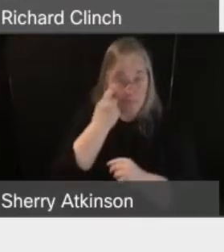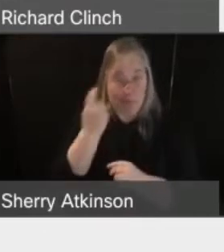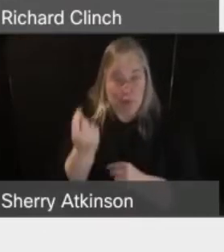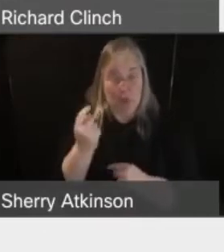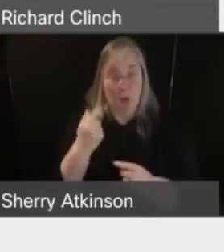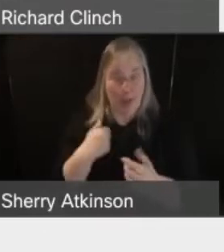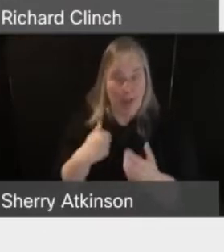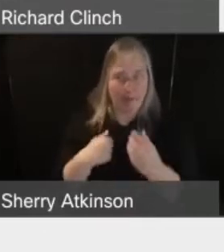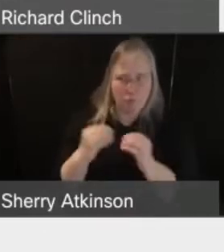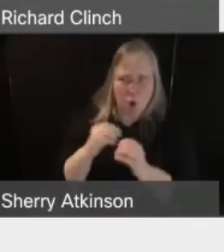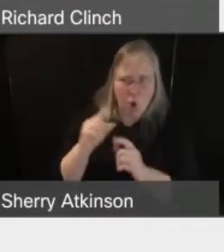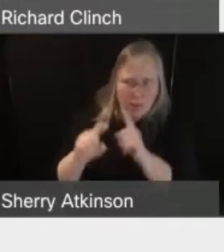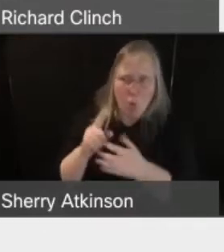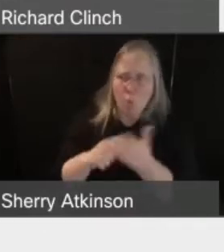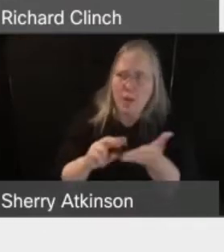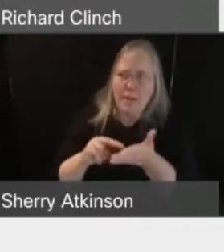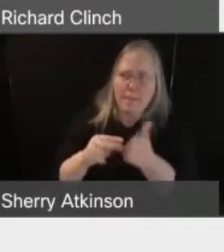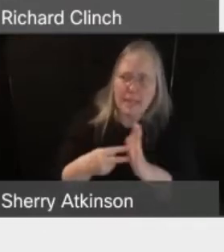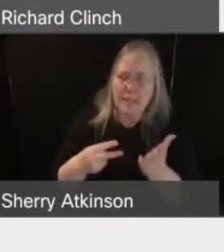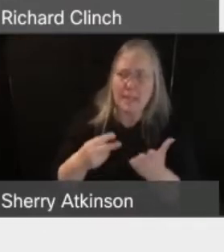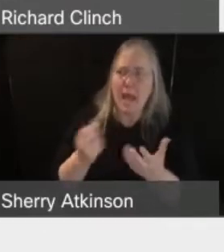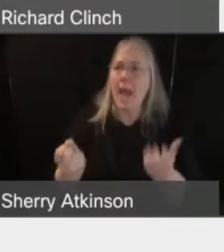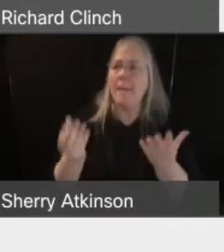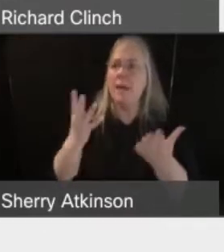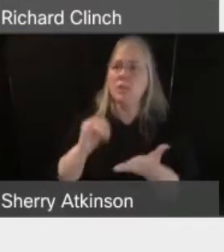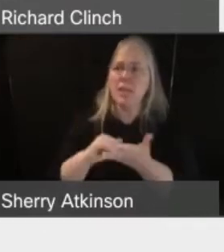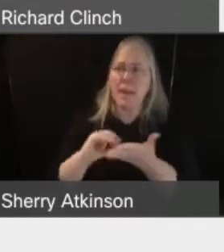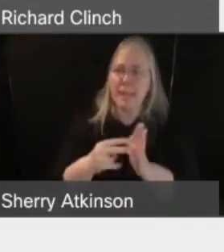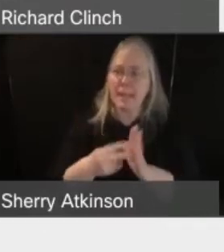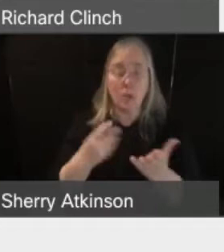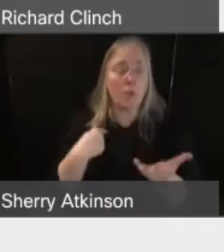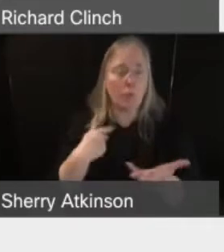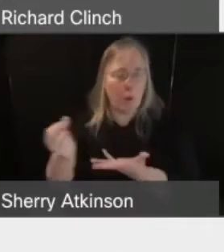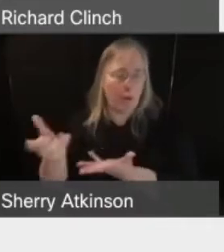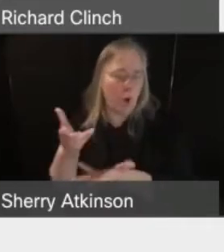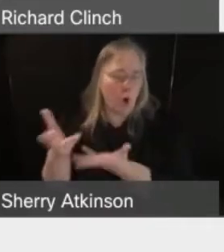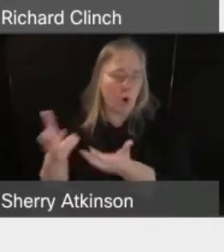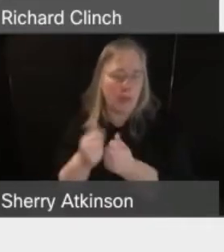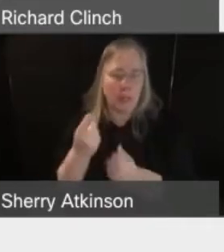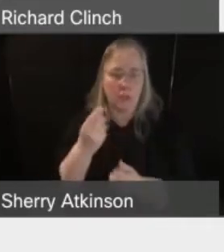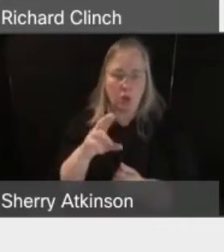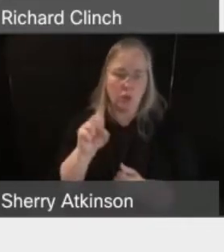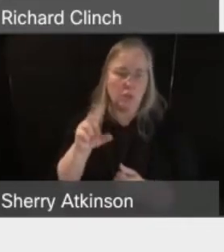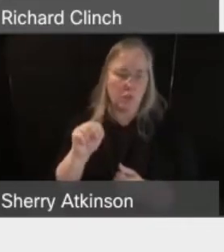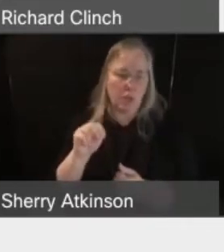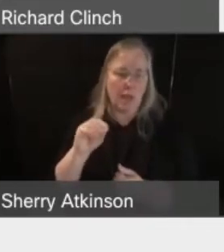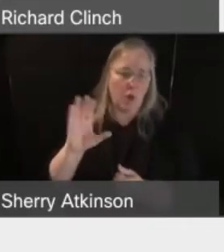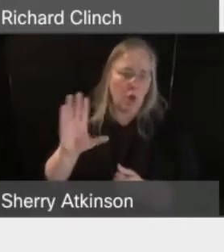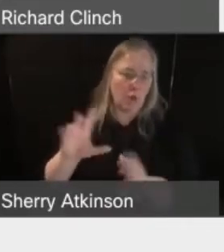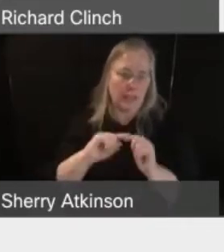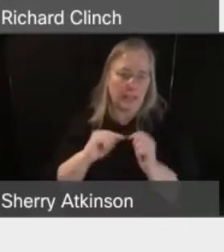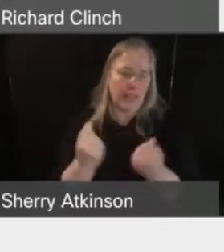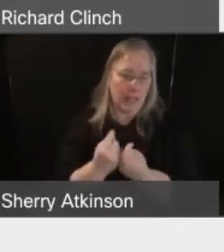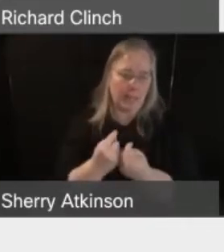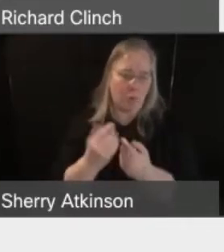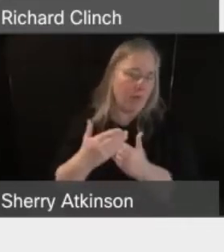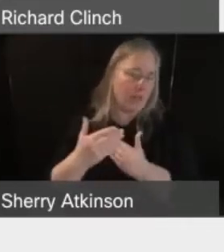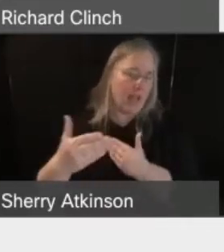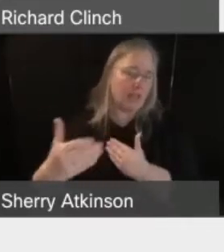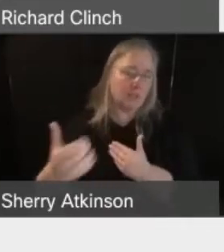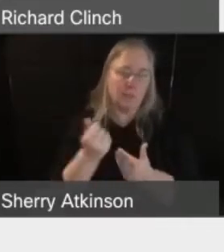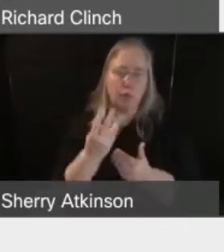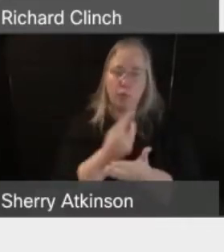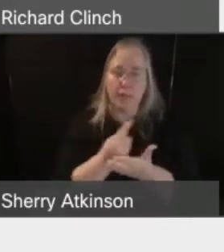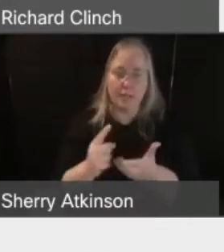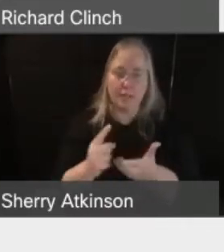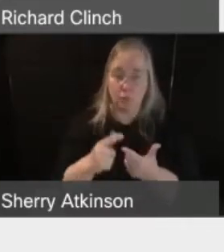means, how much that might mean. So we'll be working with Dr. Sun and her team over the next few weeks to